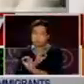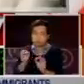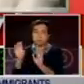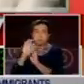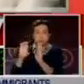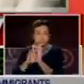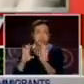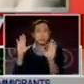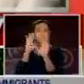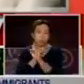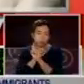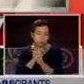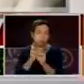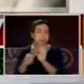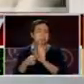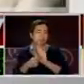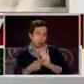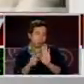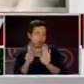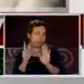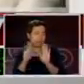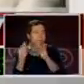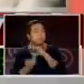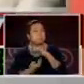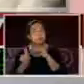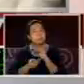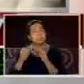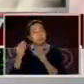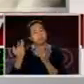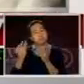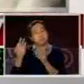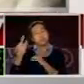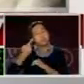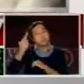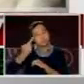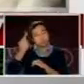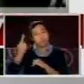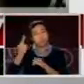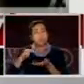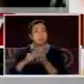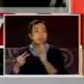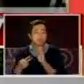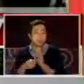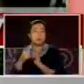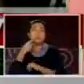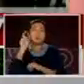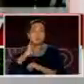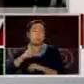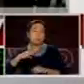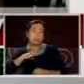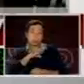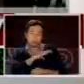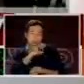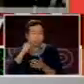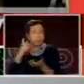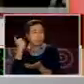brief declaration of fundamental principles. Many constitutional provisions are only commands to the Congress to enact laws to